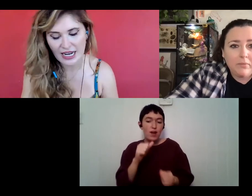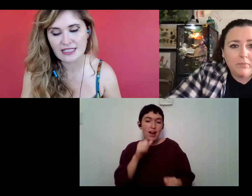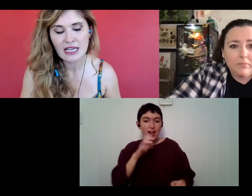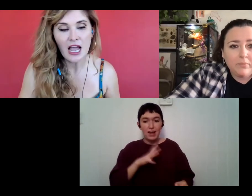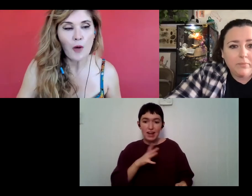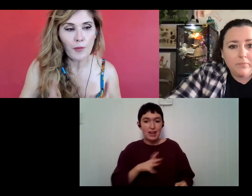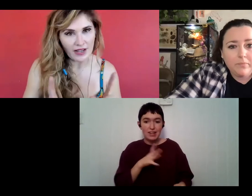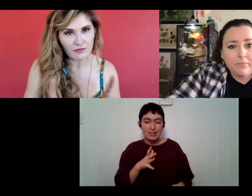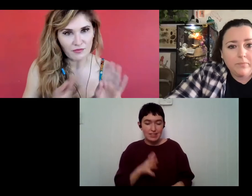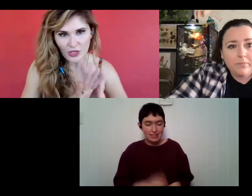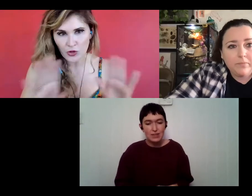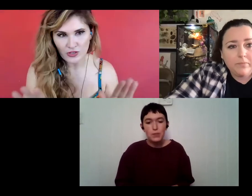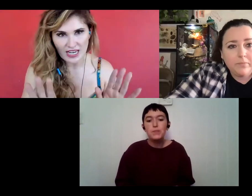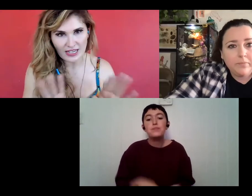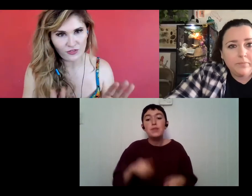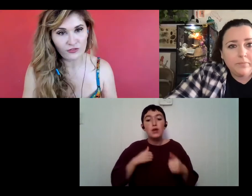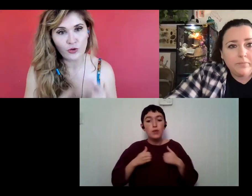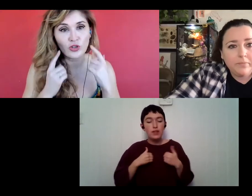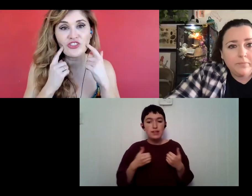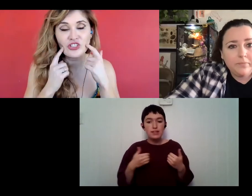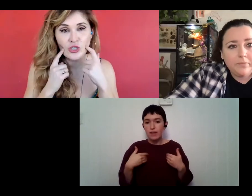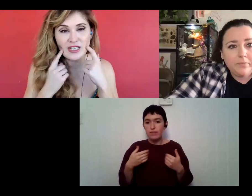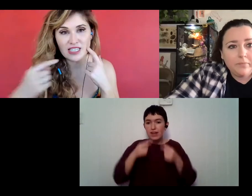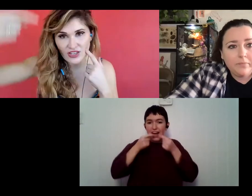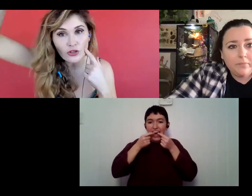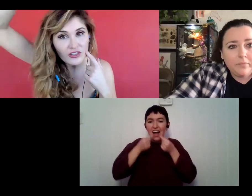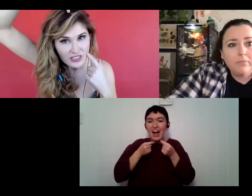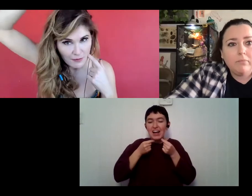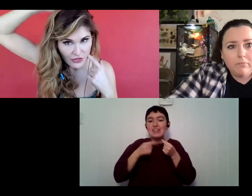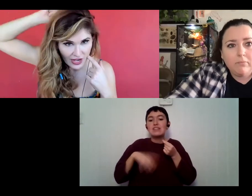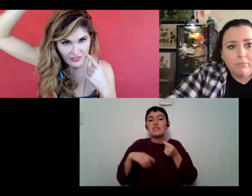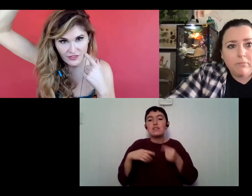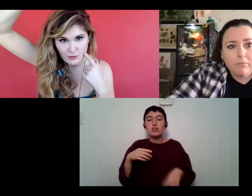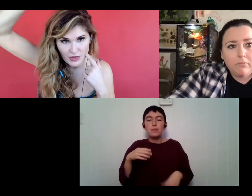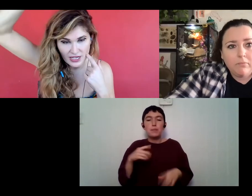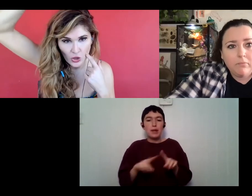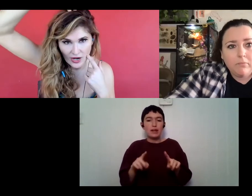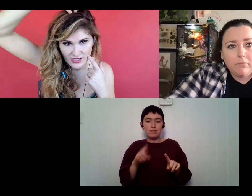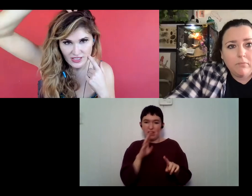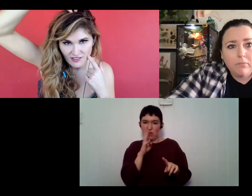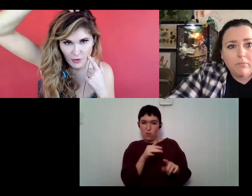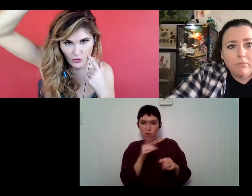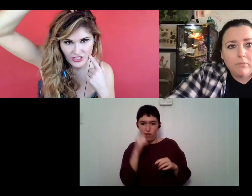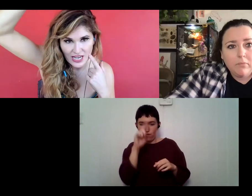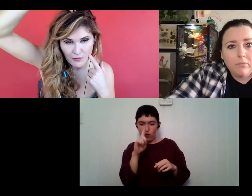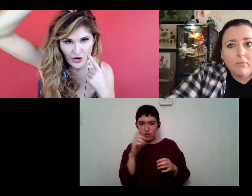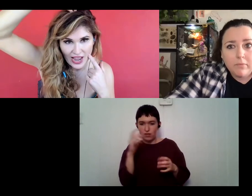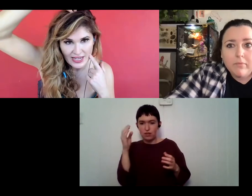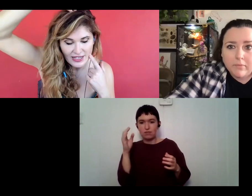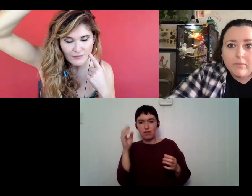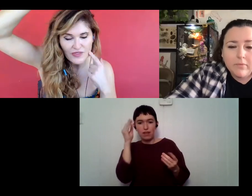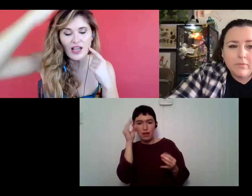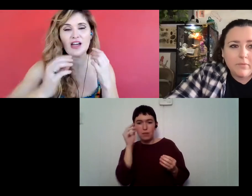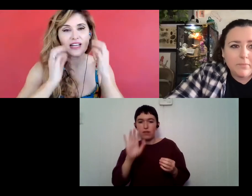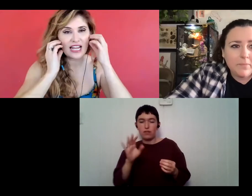big canines, but ignore those canines for food. Look at their chewing teeth and look at the top of their head. They have this big crest of bone on the top of their